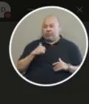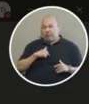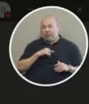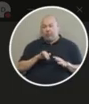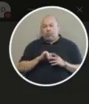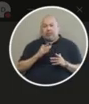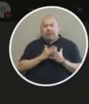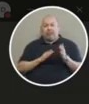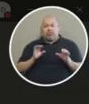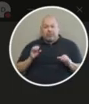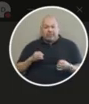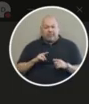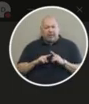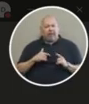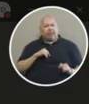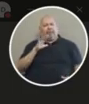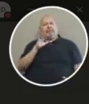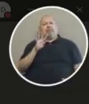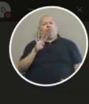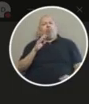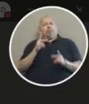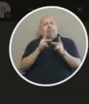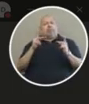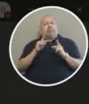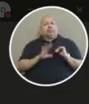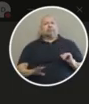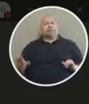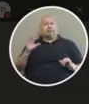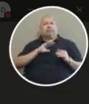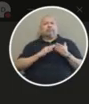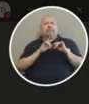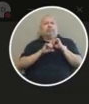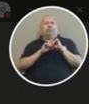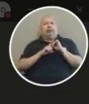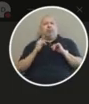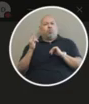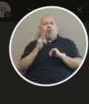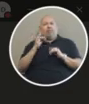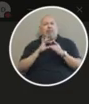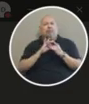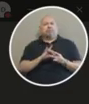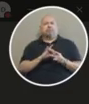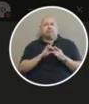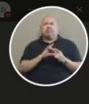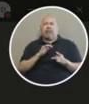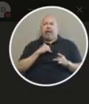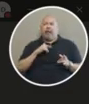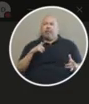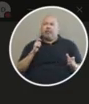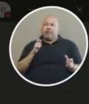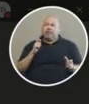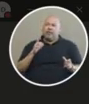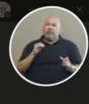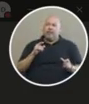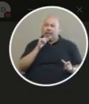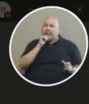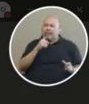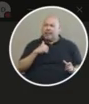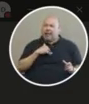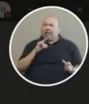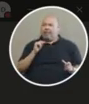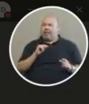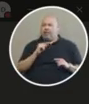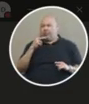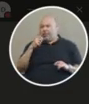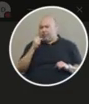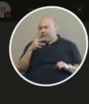as an organization to have 54 facilities throughout the city that are Wi-Fi compatible, have high-speed internet, and they did not have it